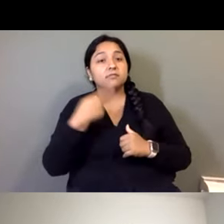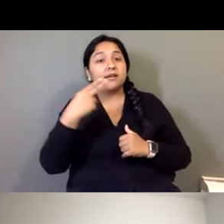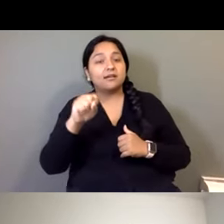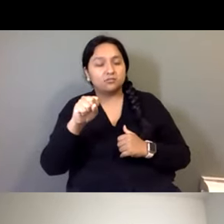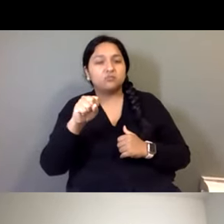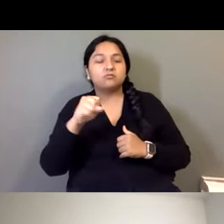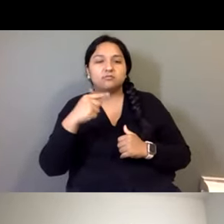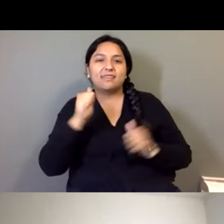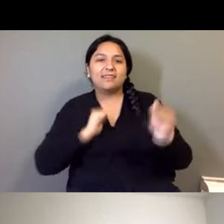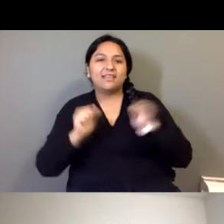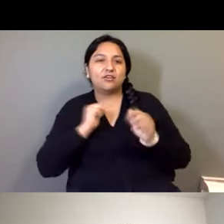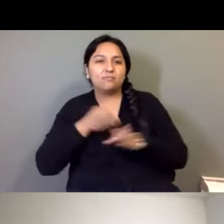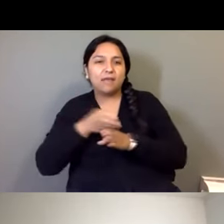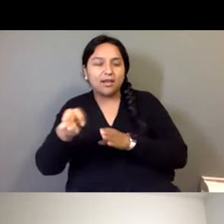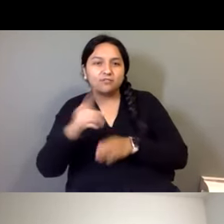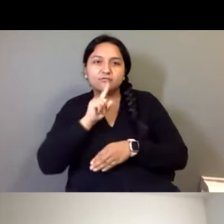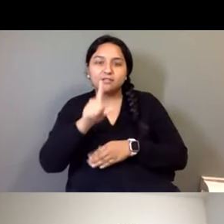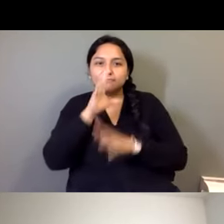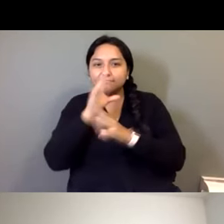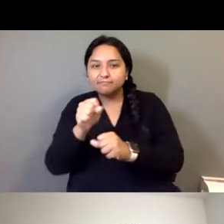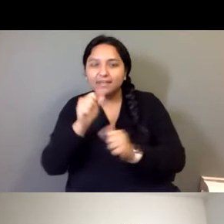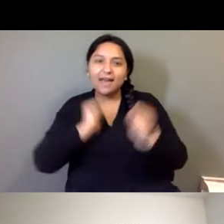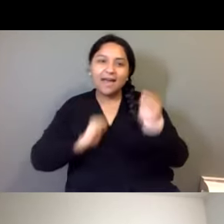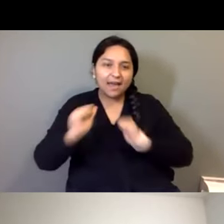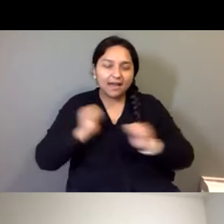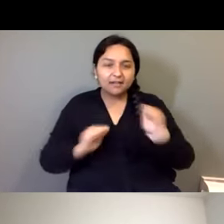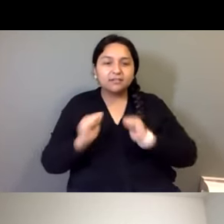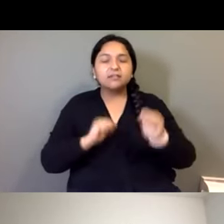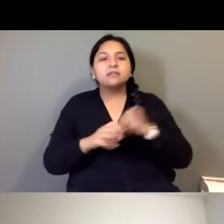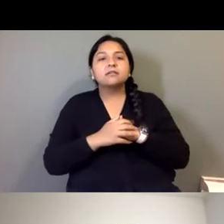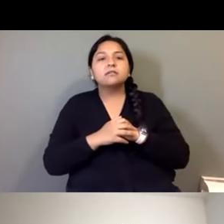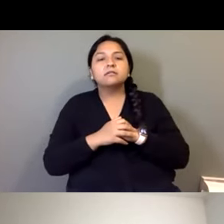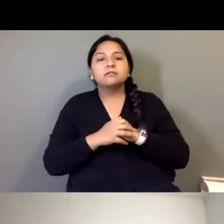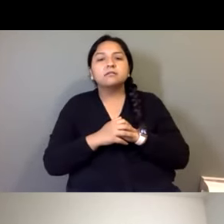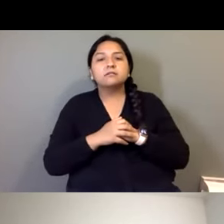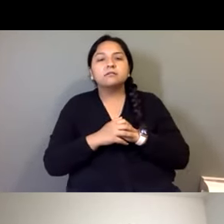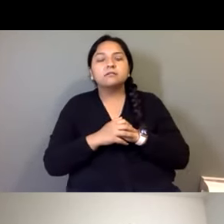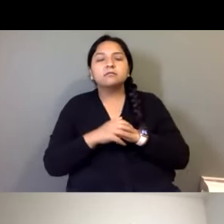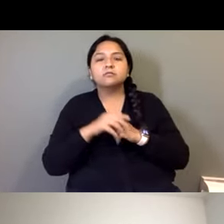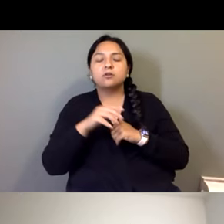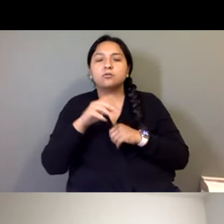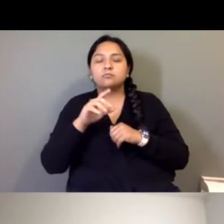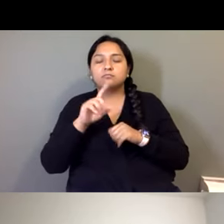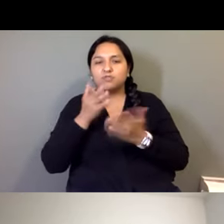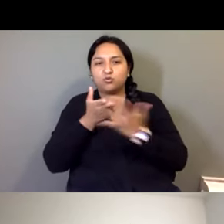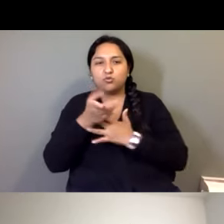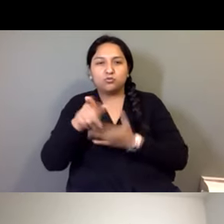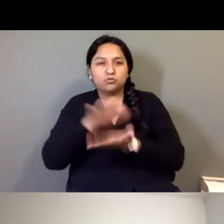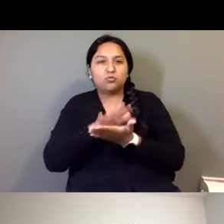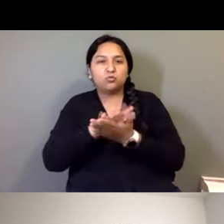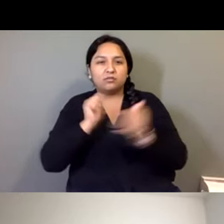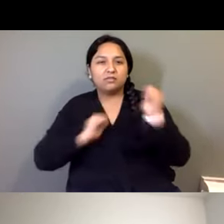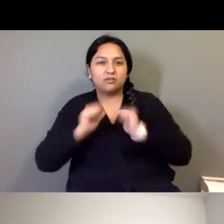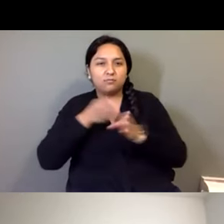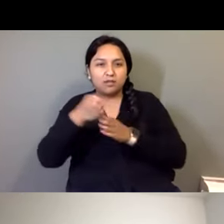so I got really into acting. And then through my theater major program at my school, I got really into like